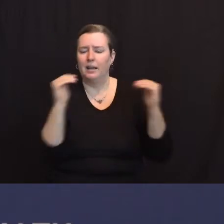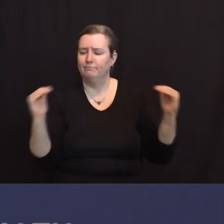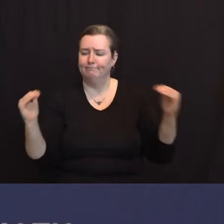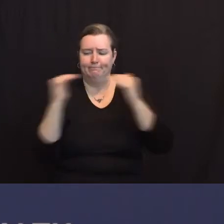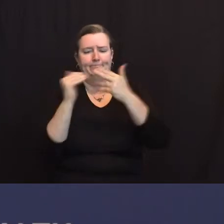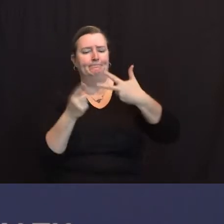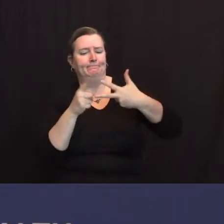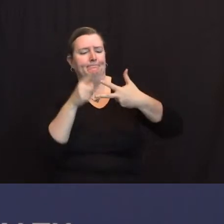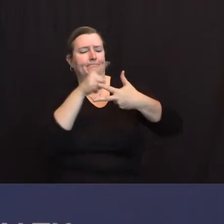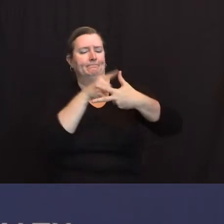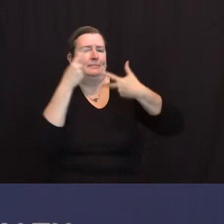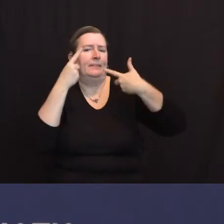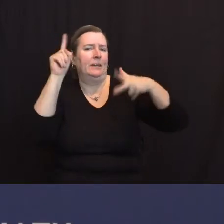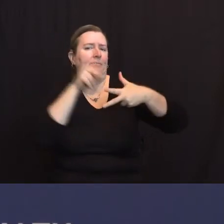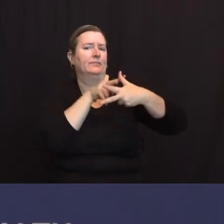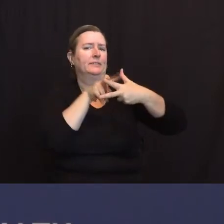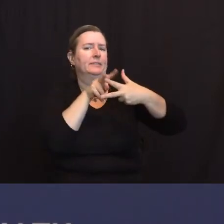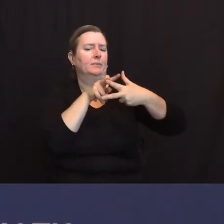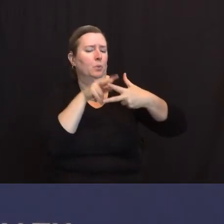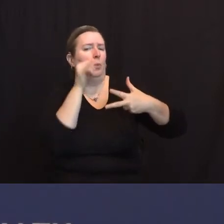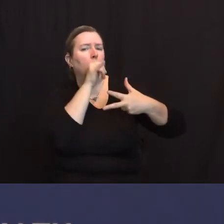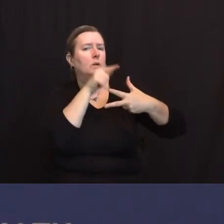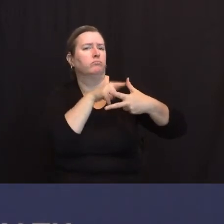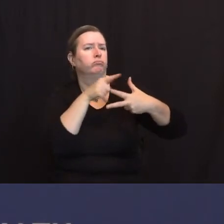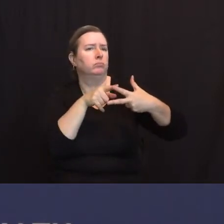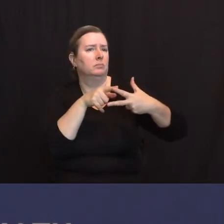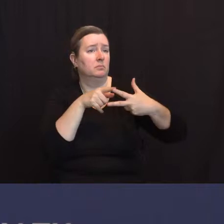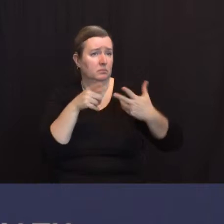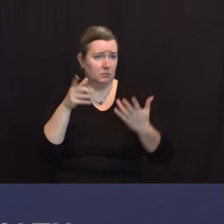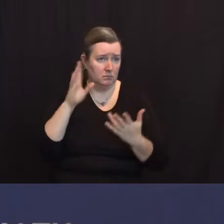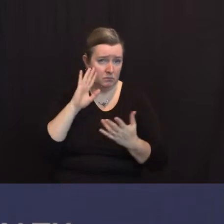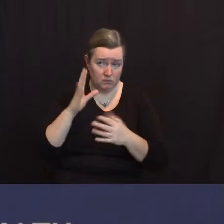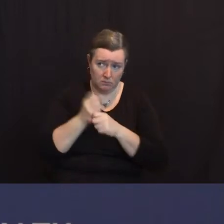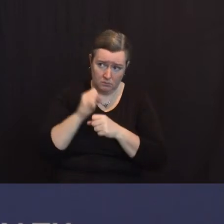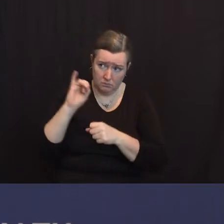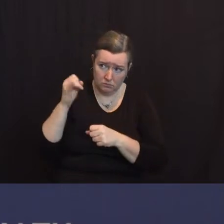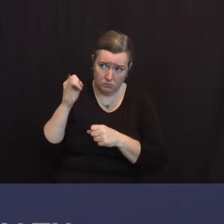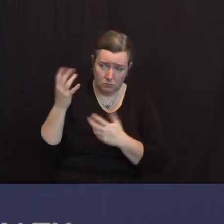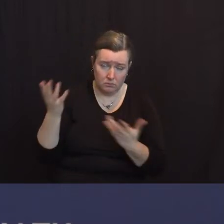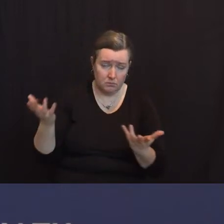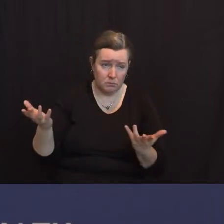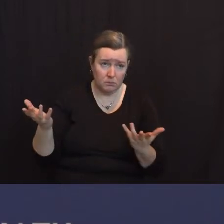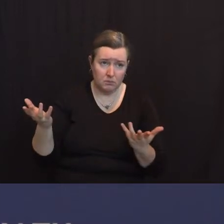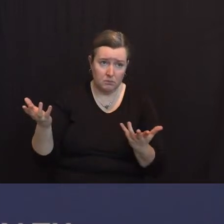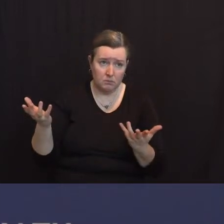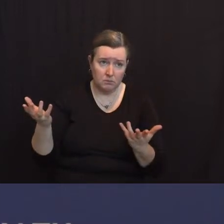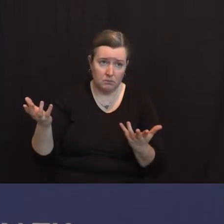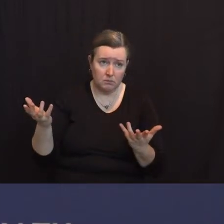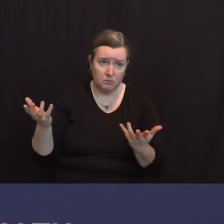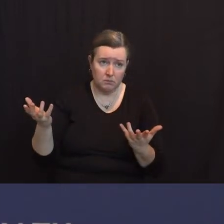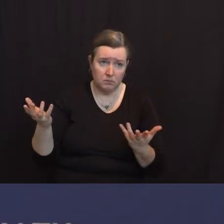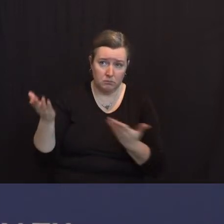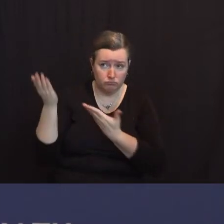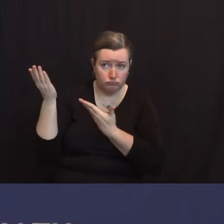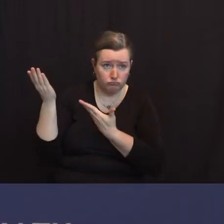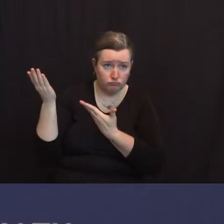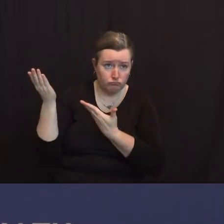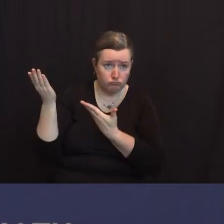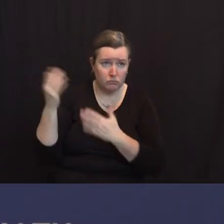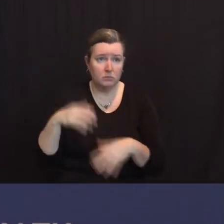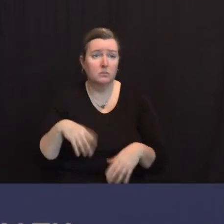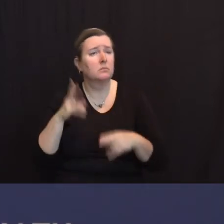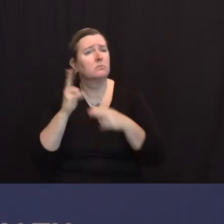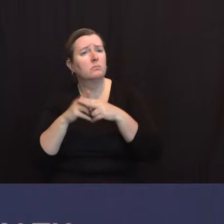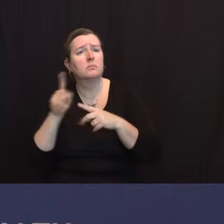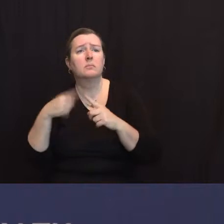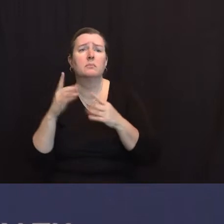yourself get that vaccine to allay any fears? And lastly, you sort of started talking about it, but I just wanted to ask you if you've had an opportunity to go